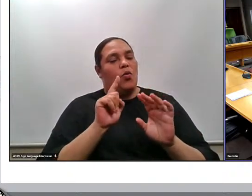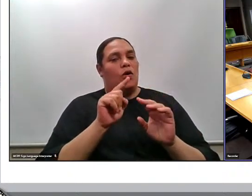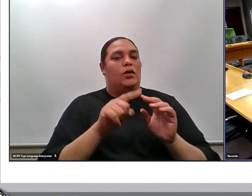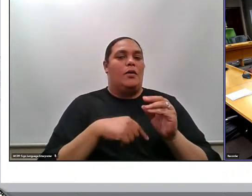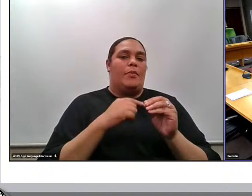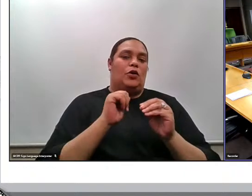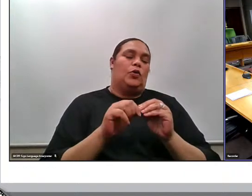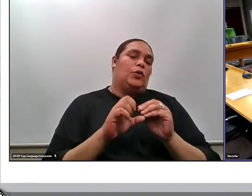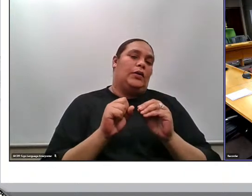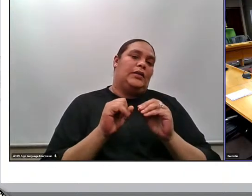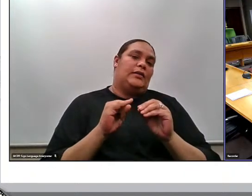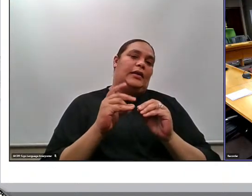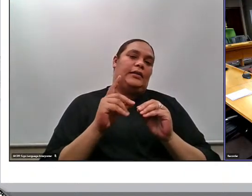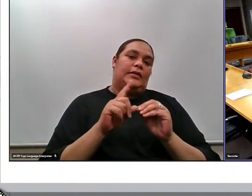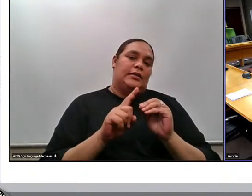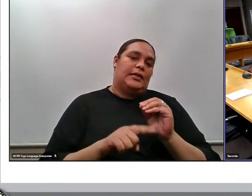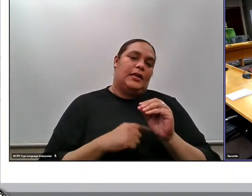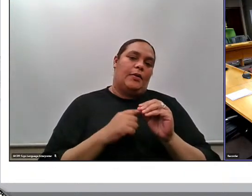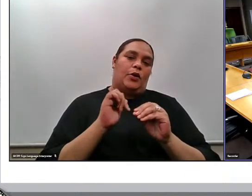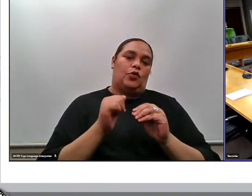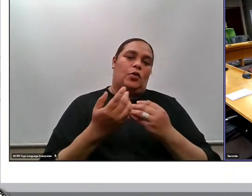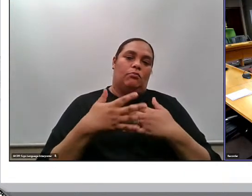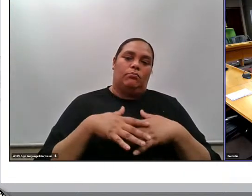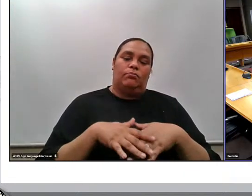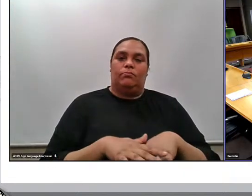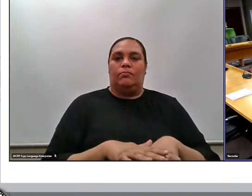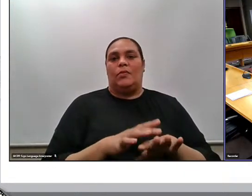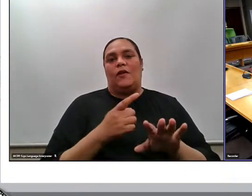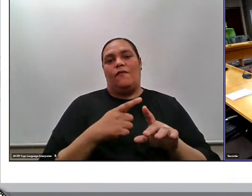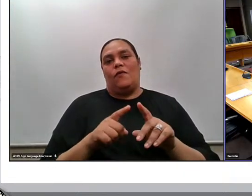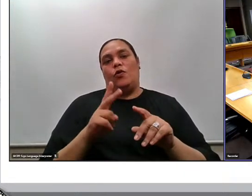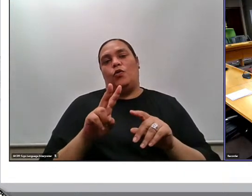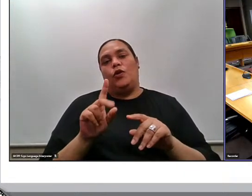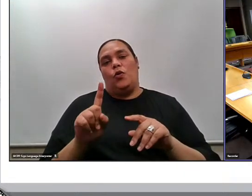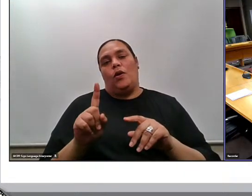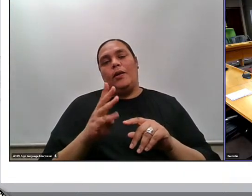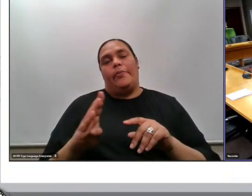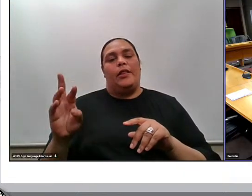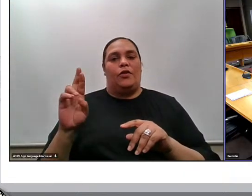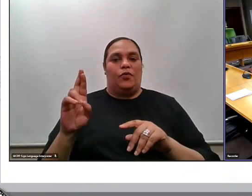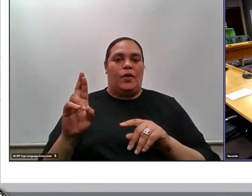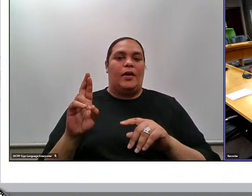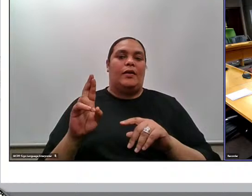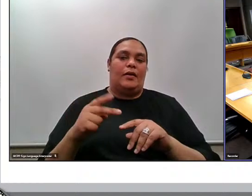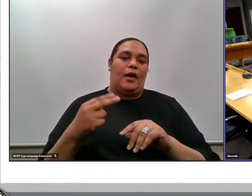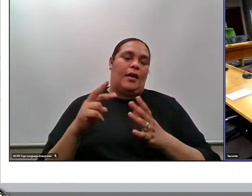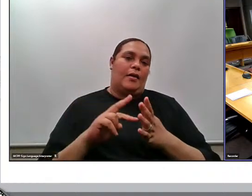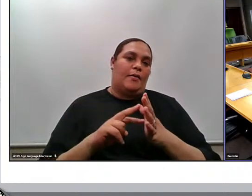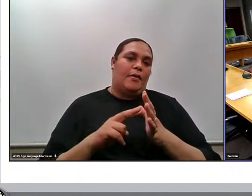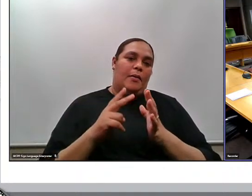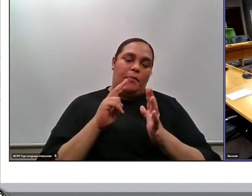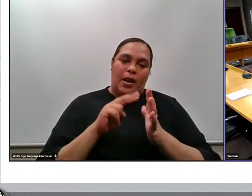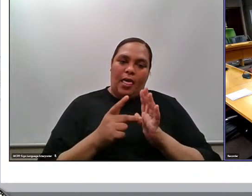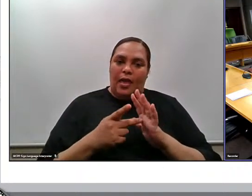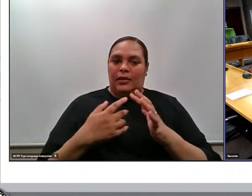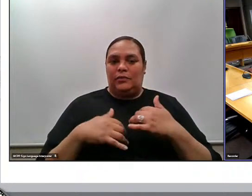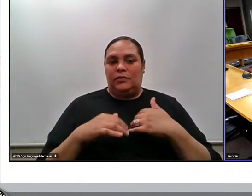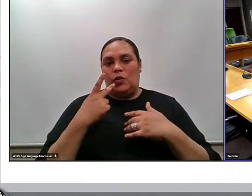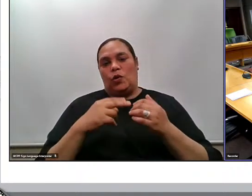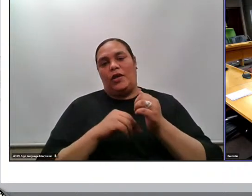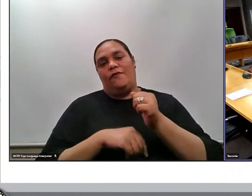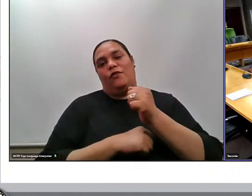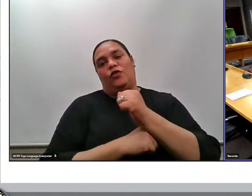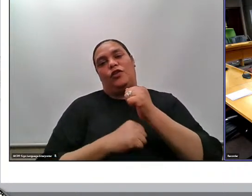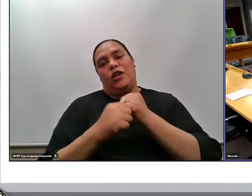regards to the SIDZ on the implementation of the 21 billion rand pipeline and looking at the infrastructure or